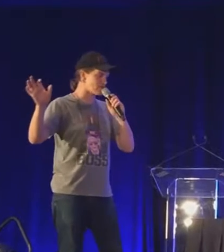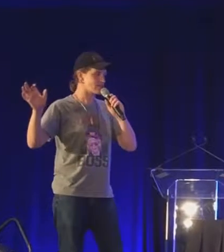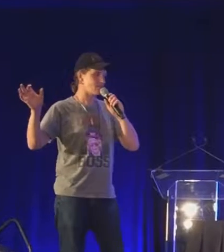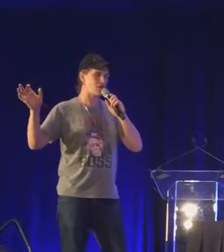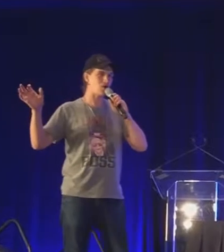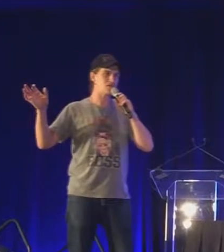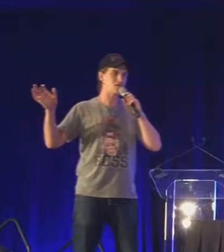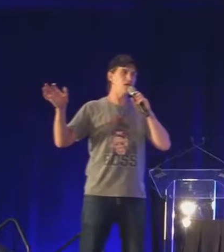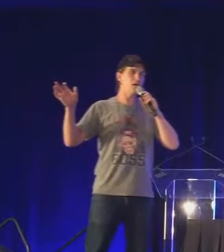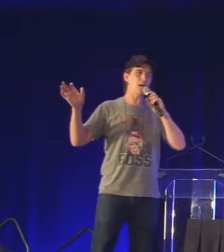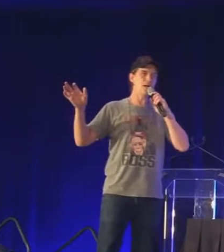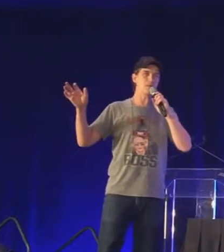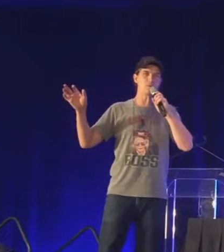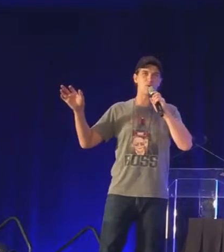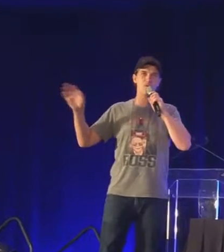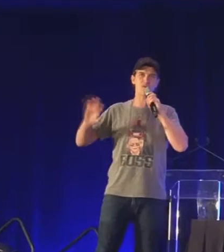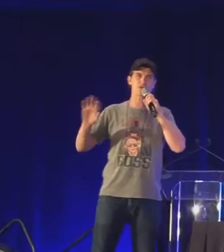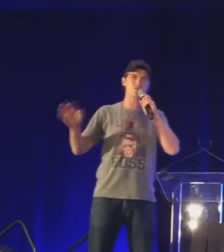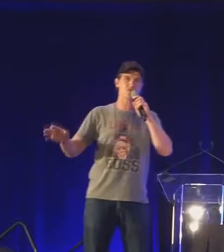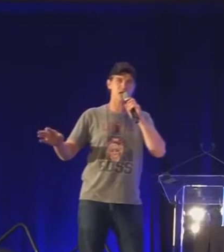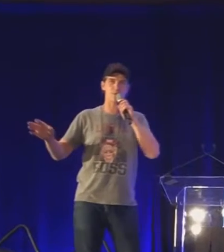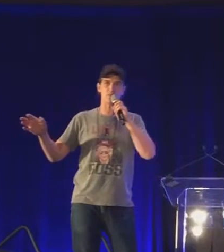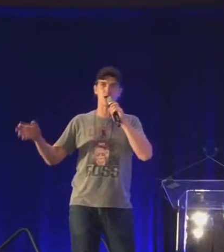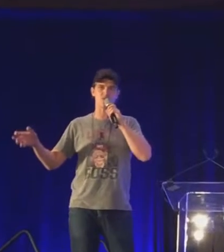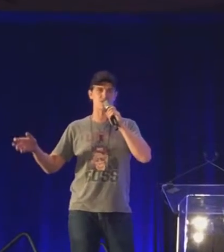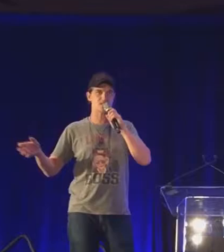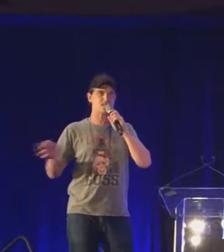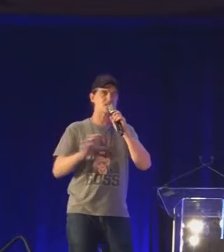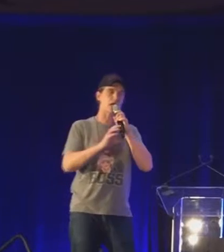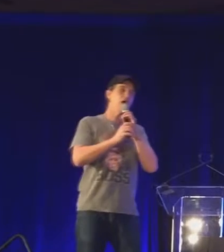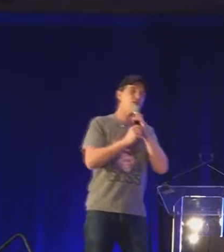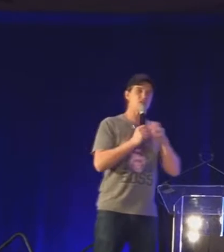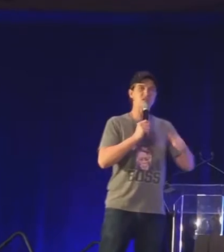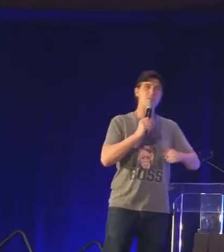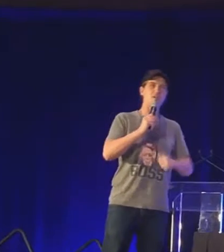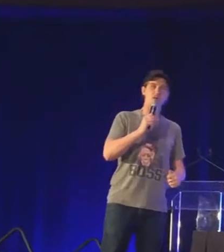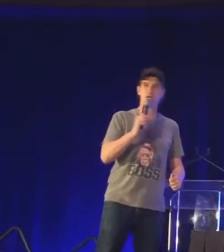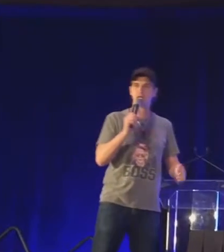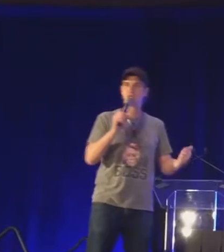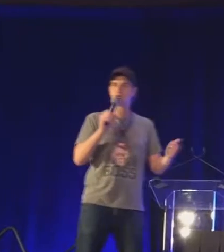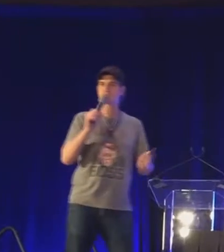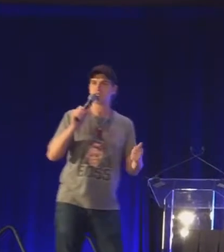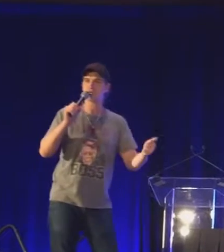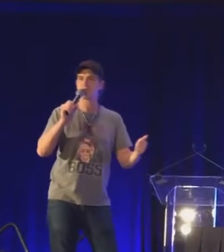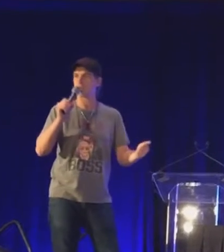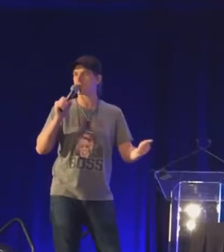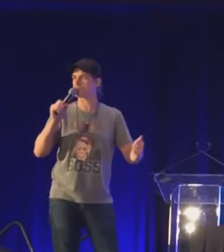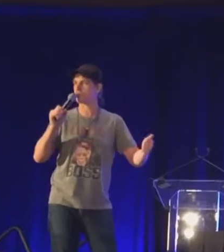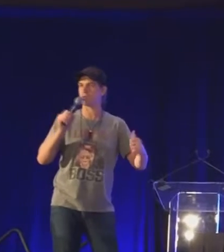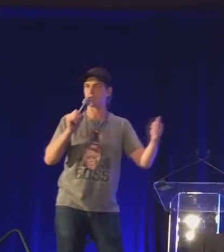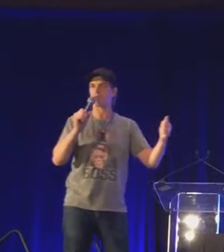doesn't like all the stuff I watch. But one of the shows she got me to watch recently, she's like, they just came out with a